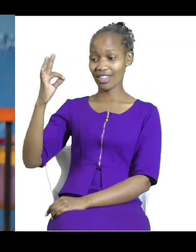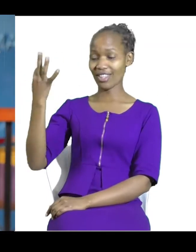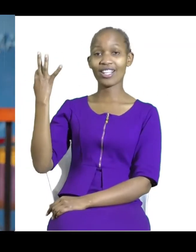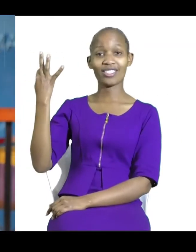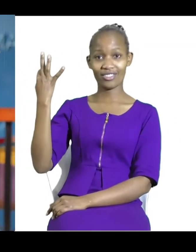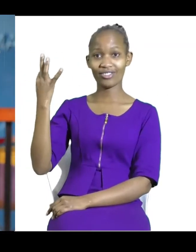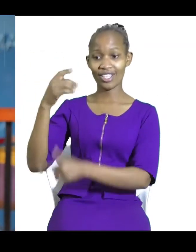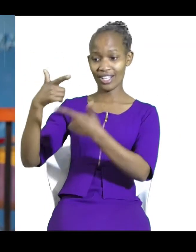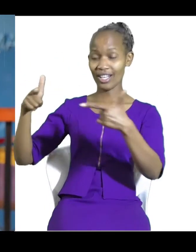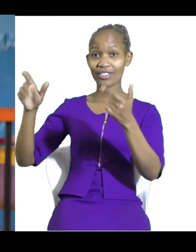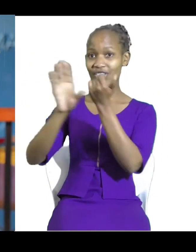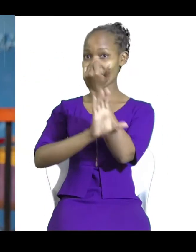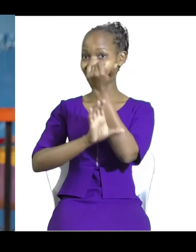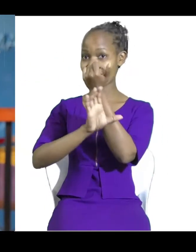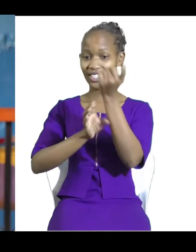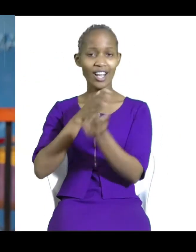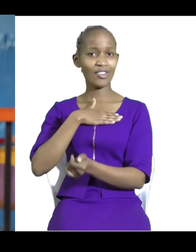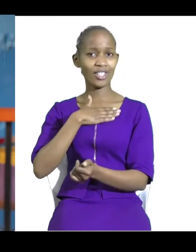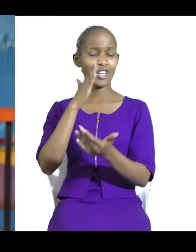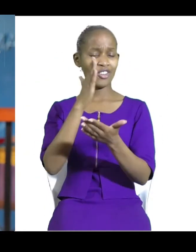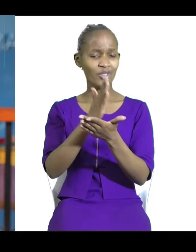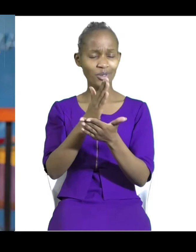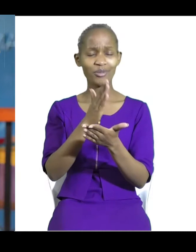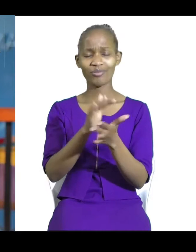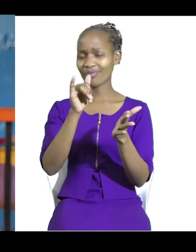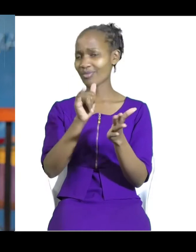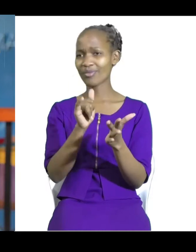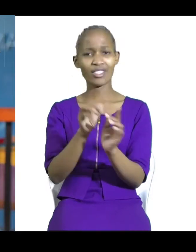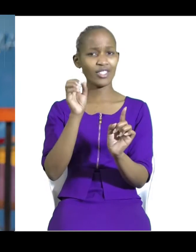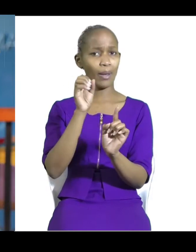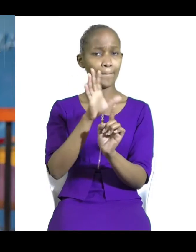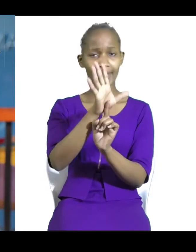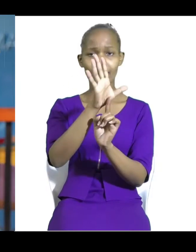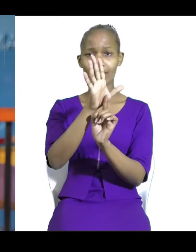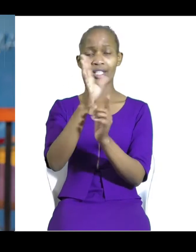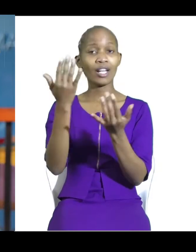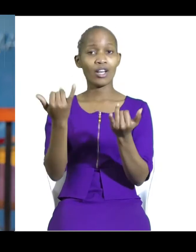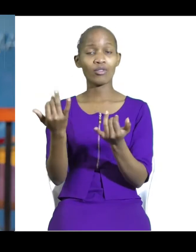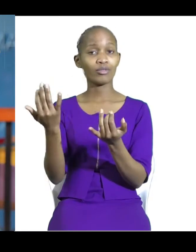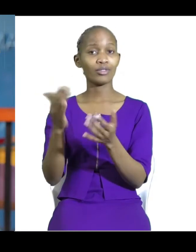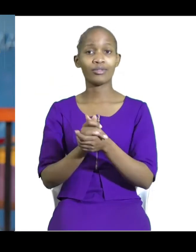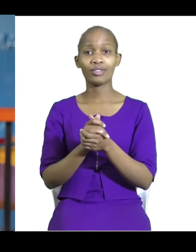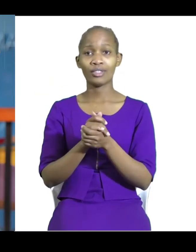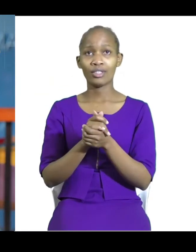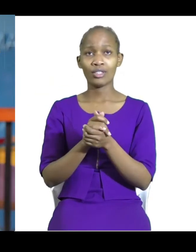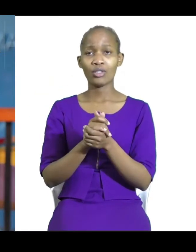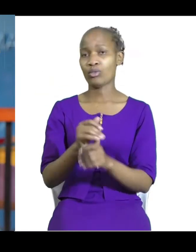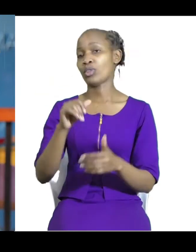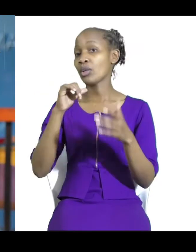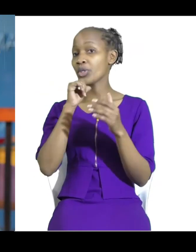third language in the country, and that has gone to a greater length to actually bring out the aspect